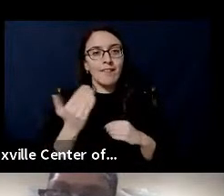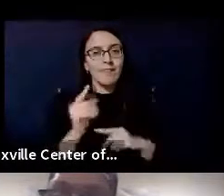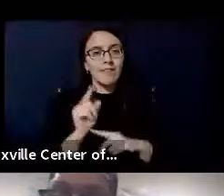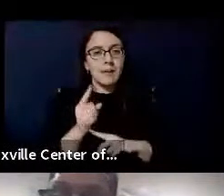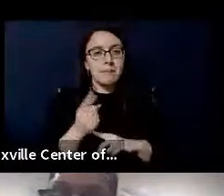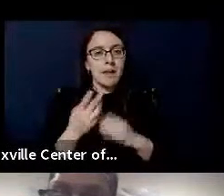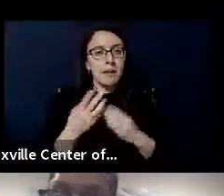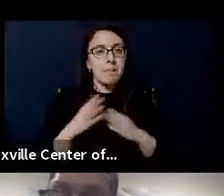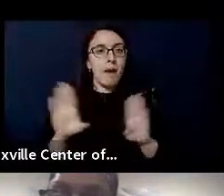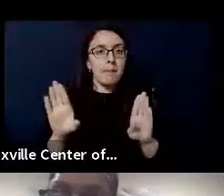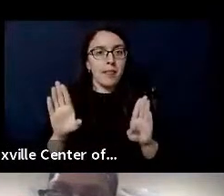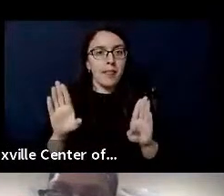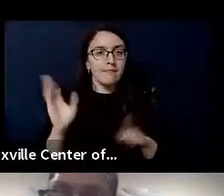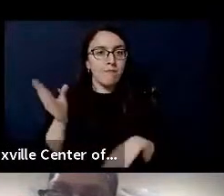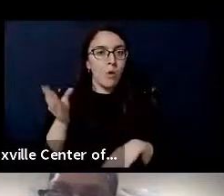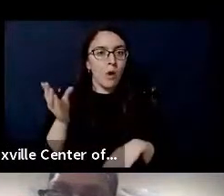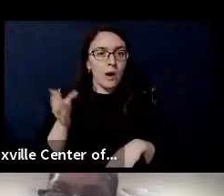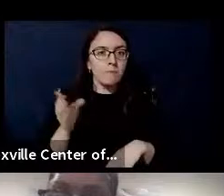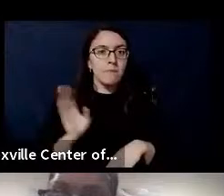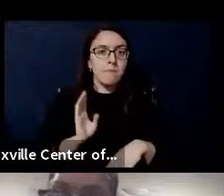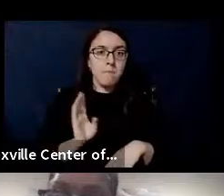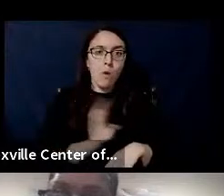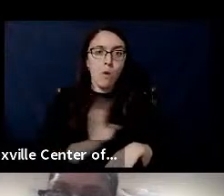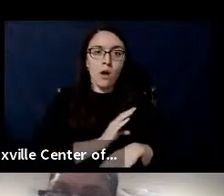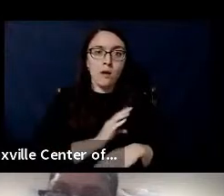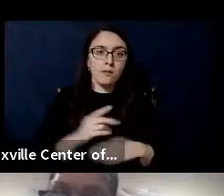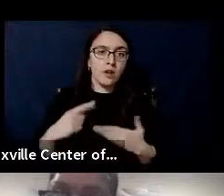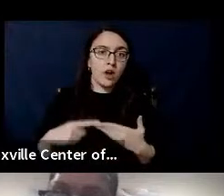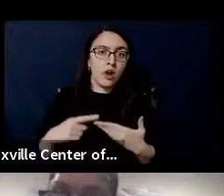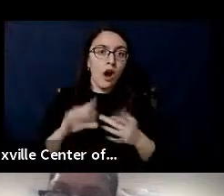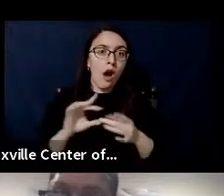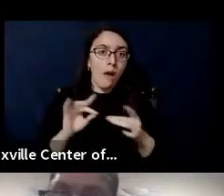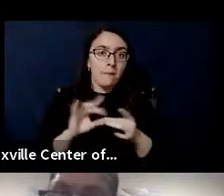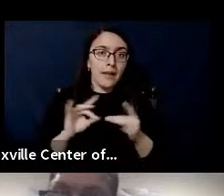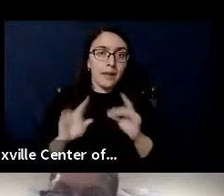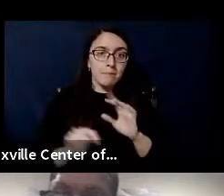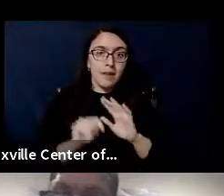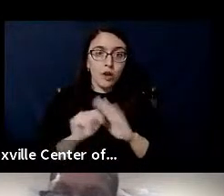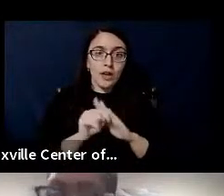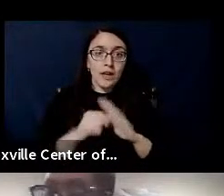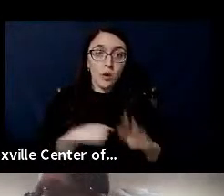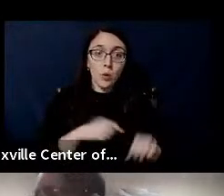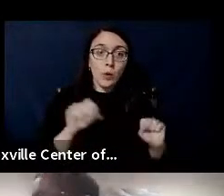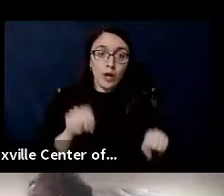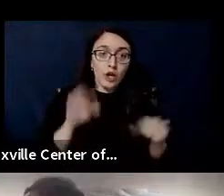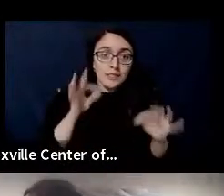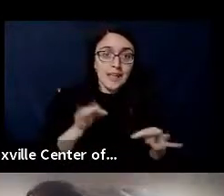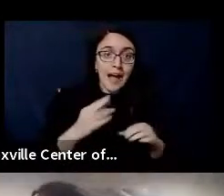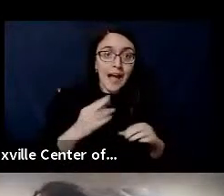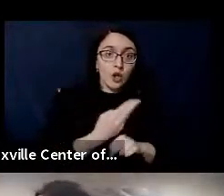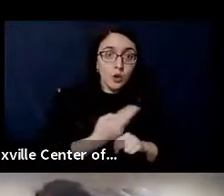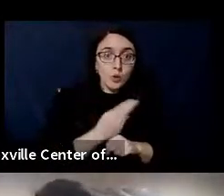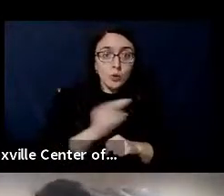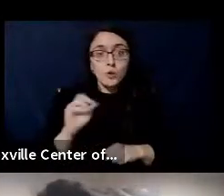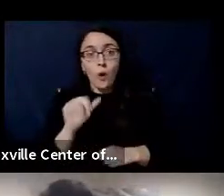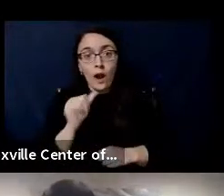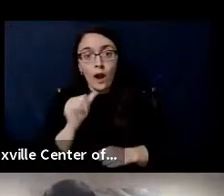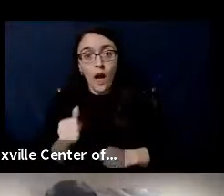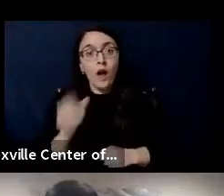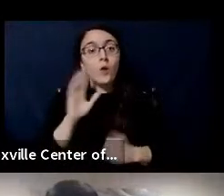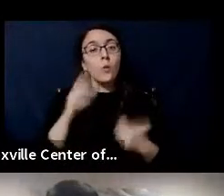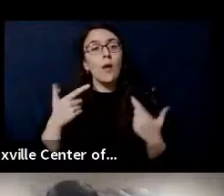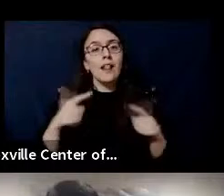board member comment period that we could use or not. And this would allow at least